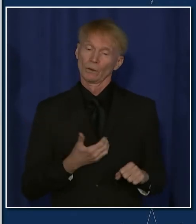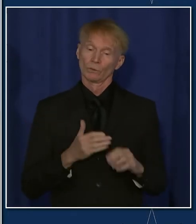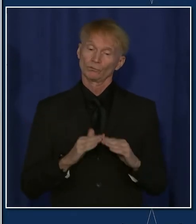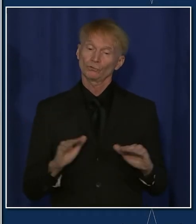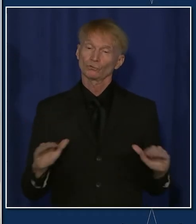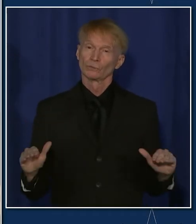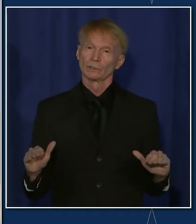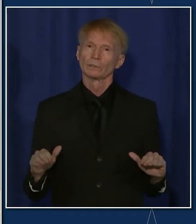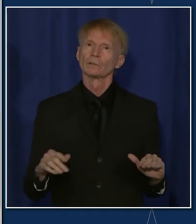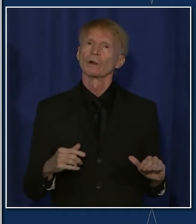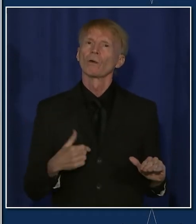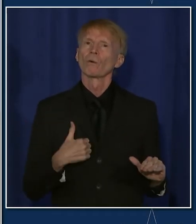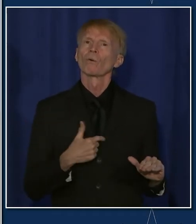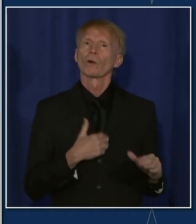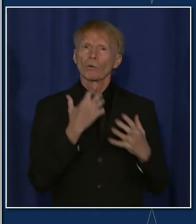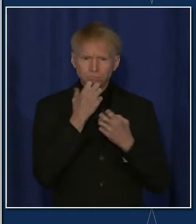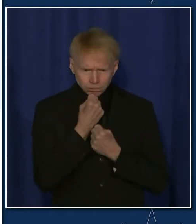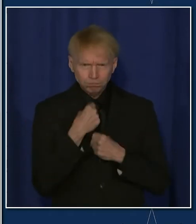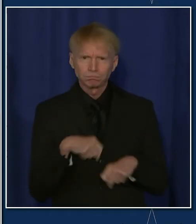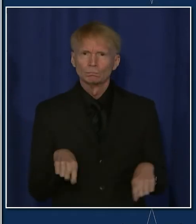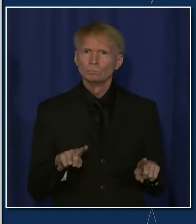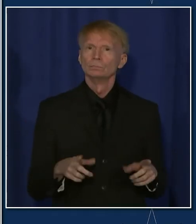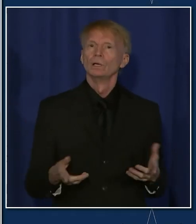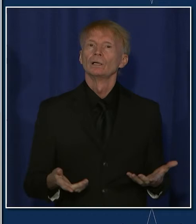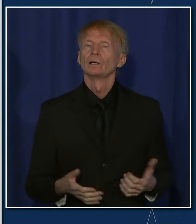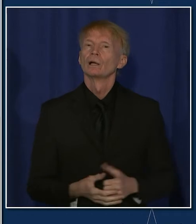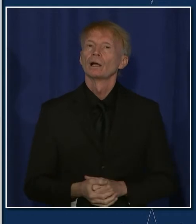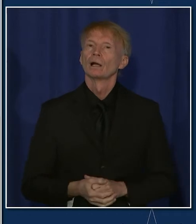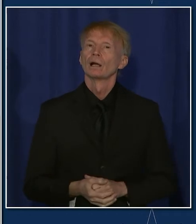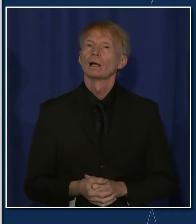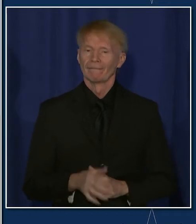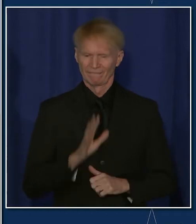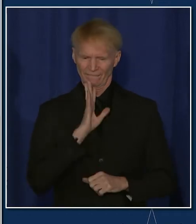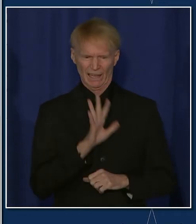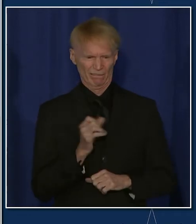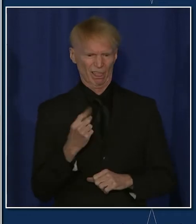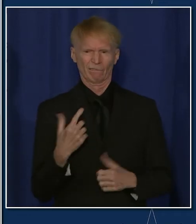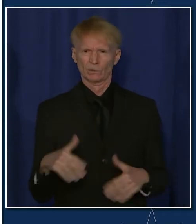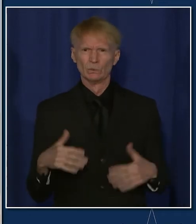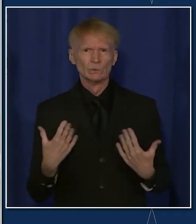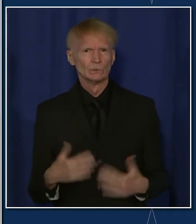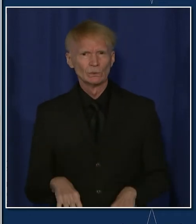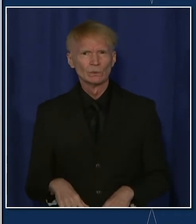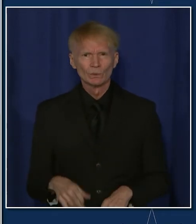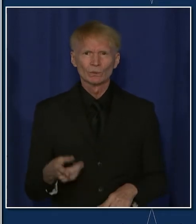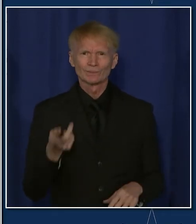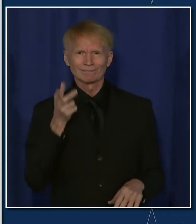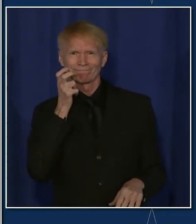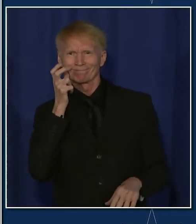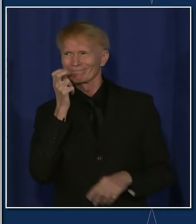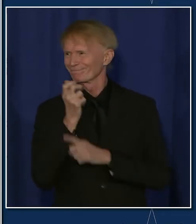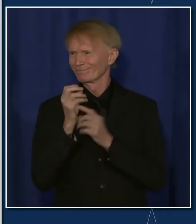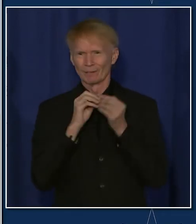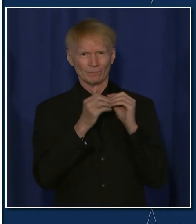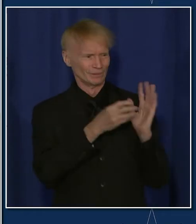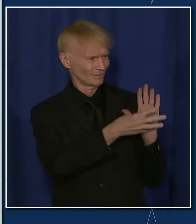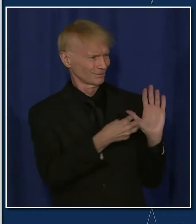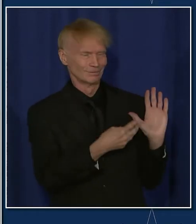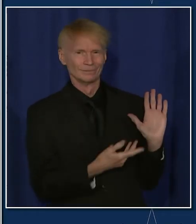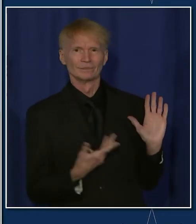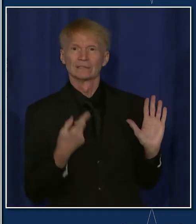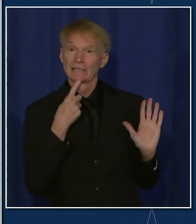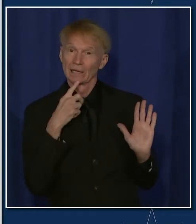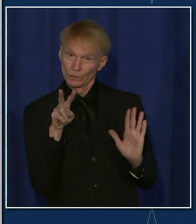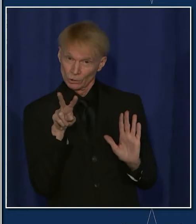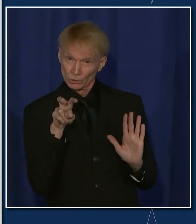children are our most precious commodity. Ages 5 to 11, you heard what was said about the statistics.